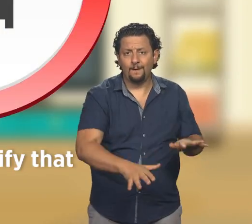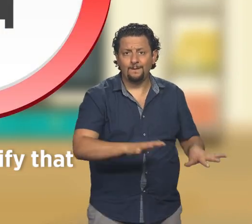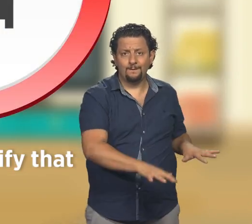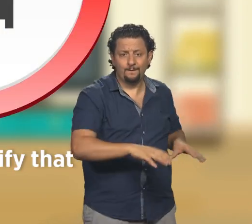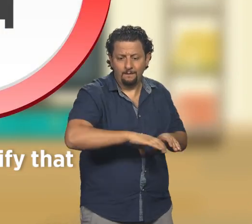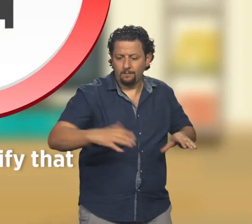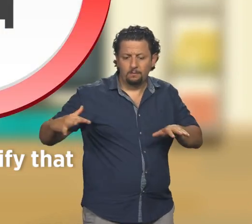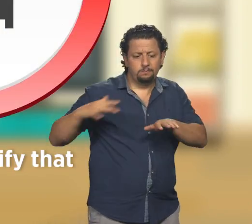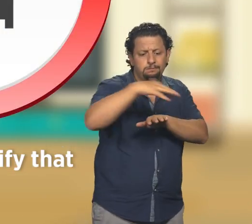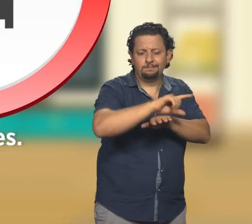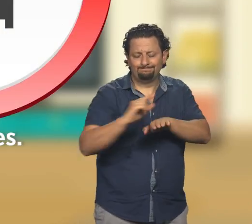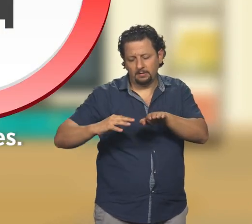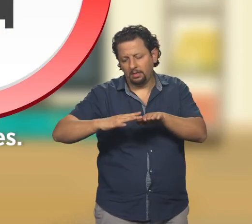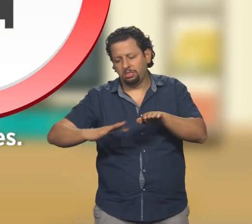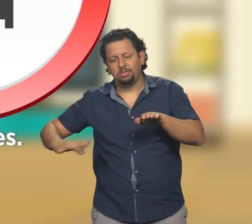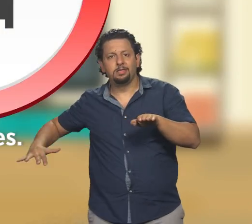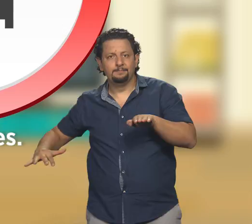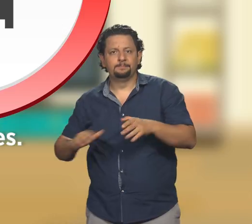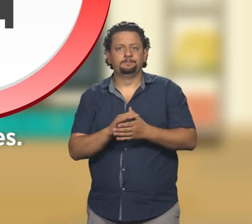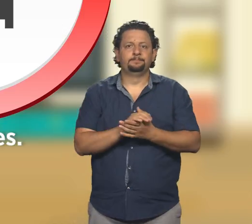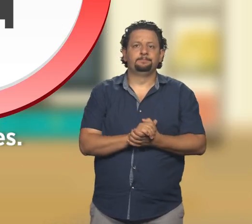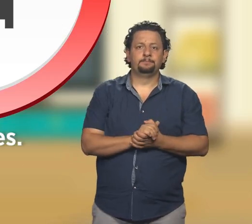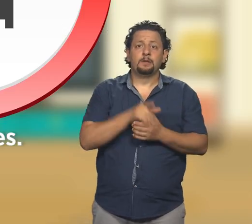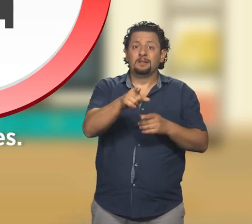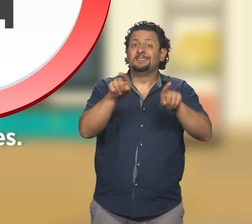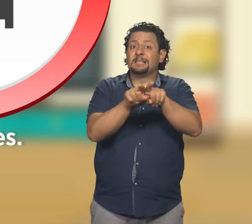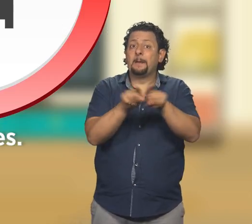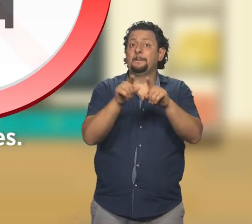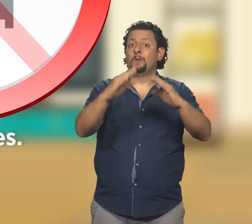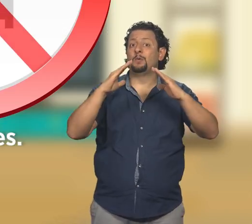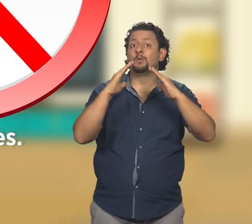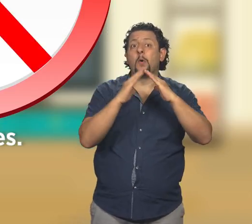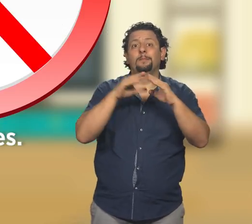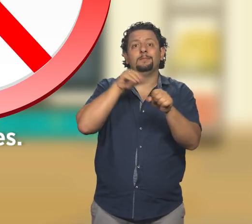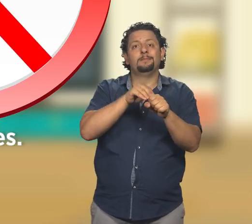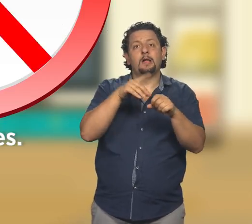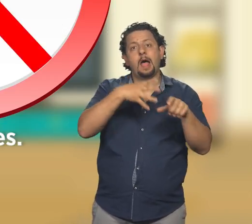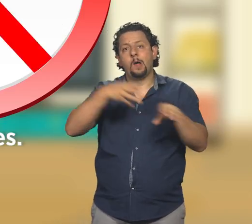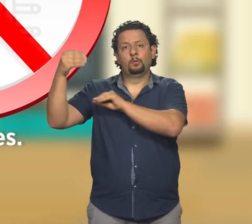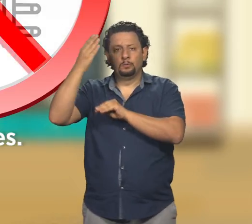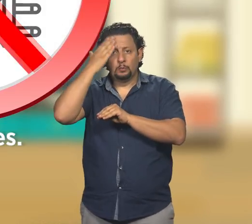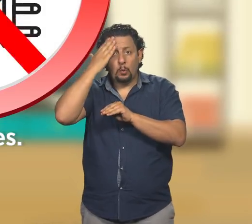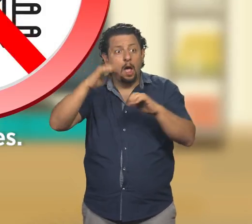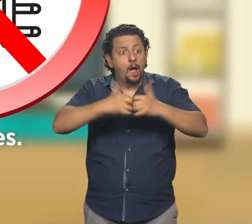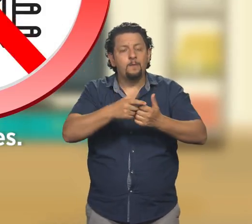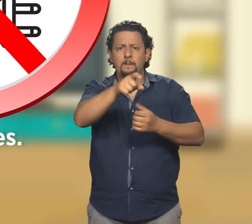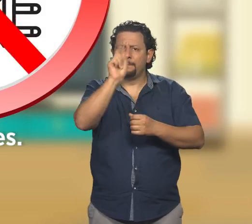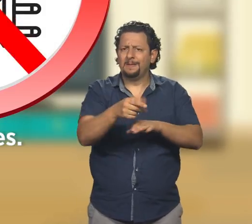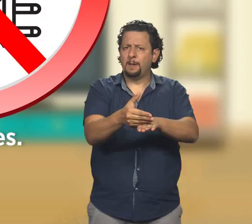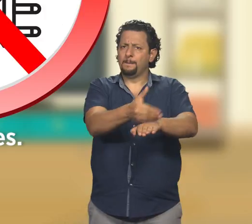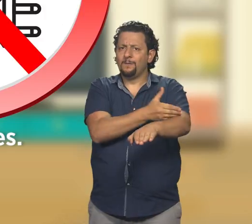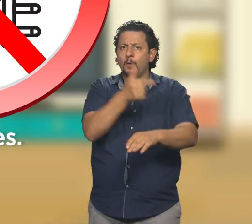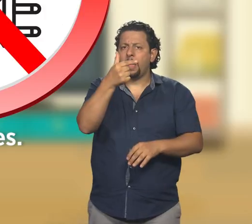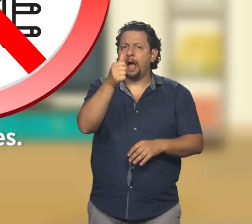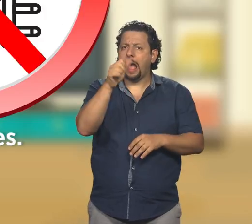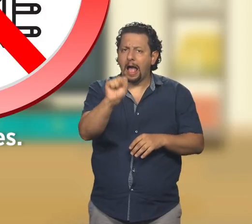necessary, turn off your gas valve. Do not use a lighter or matches. Do not use